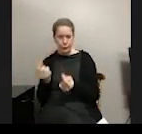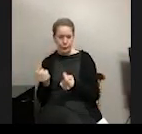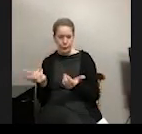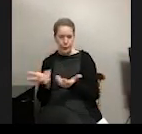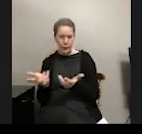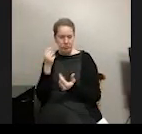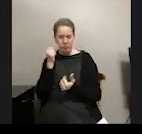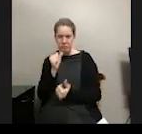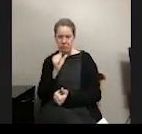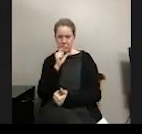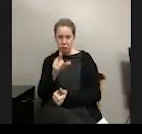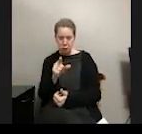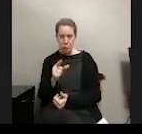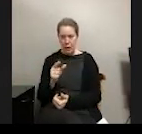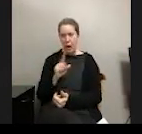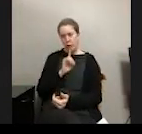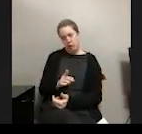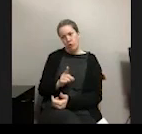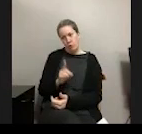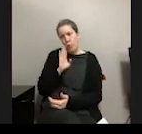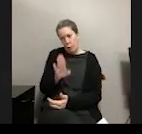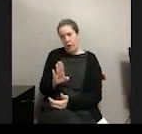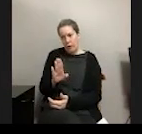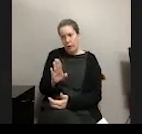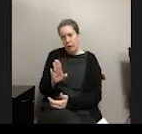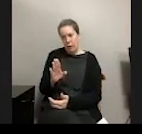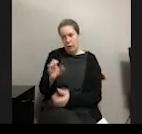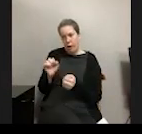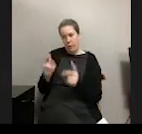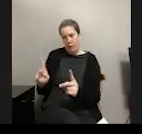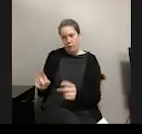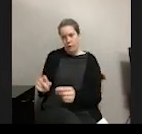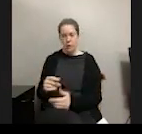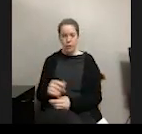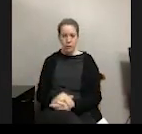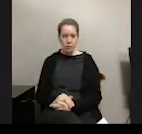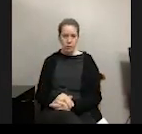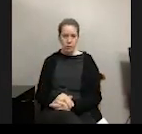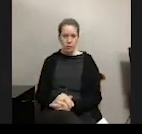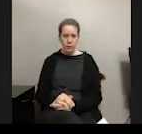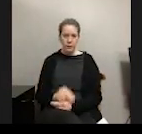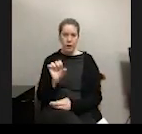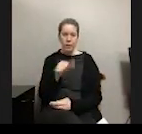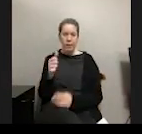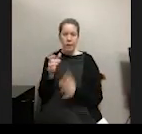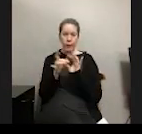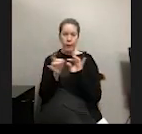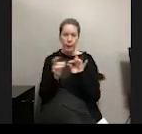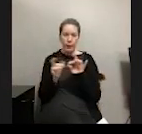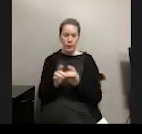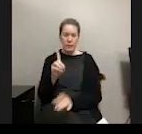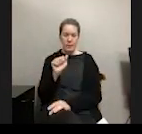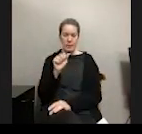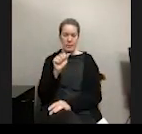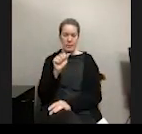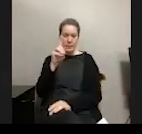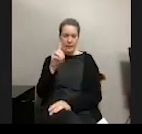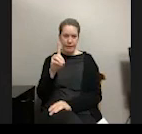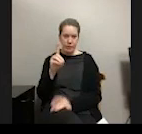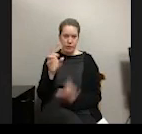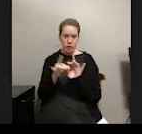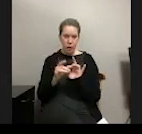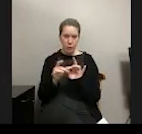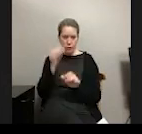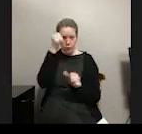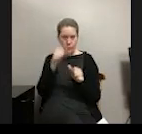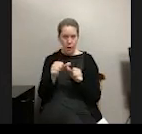Great, thanks. Thank you. And we have another comment here. David's comments reminded me of 401 Richmond, the Gladstone